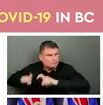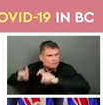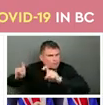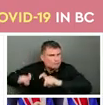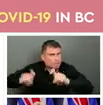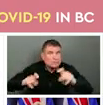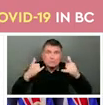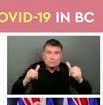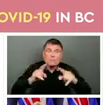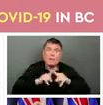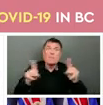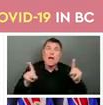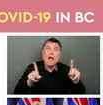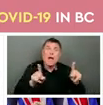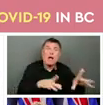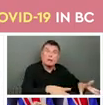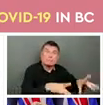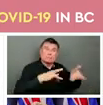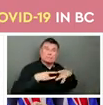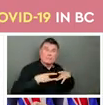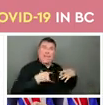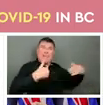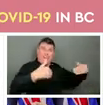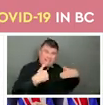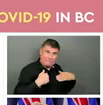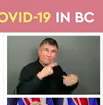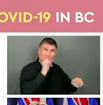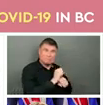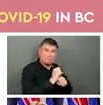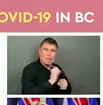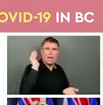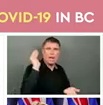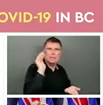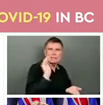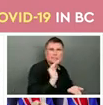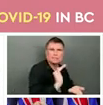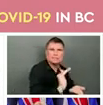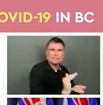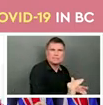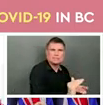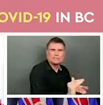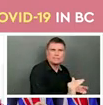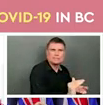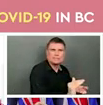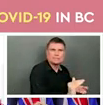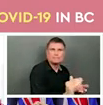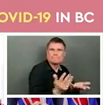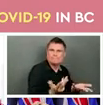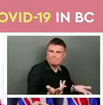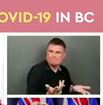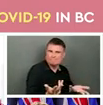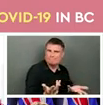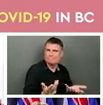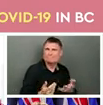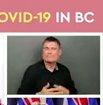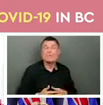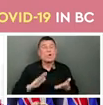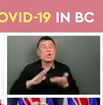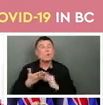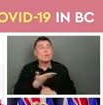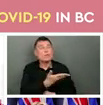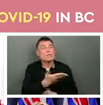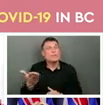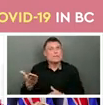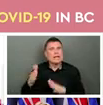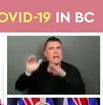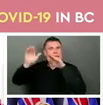last week. But it is reflection again of the decreasing risk of transmission in community. We do know,